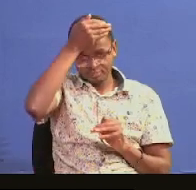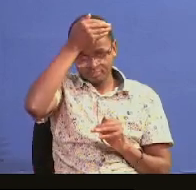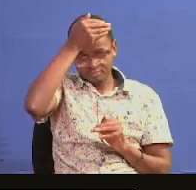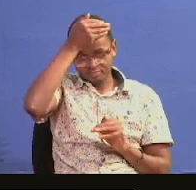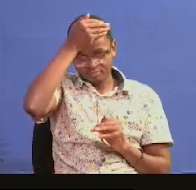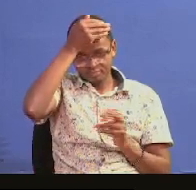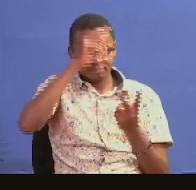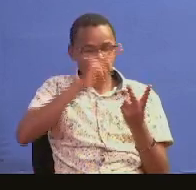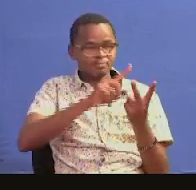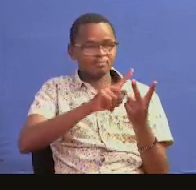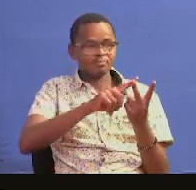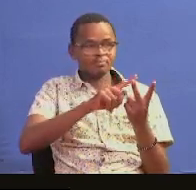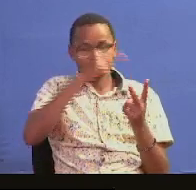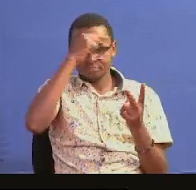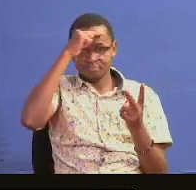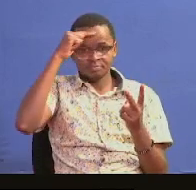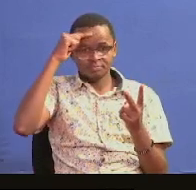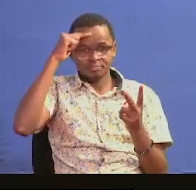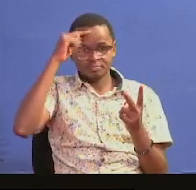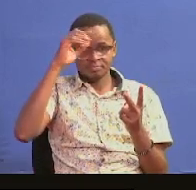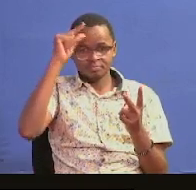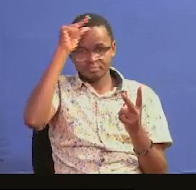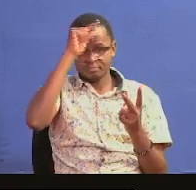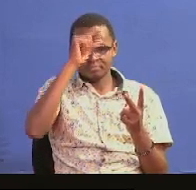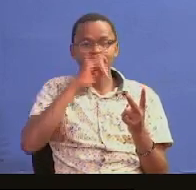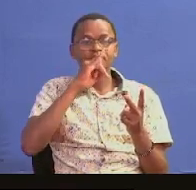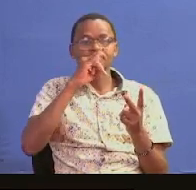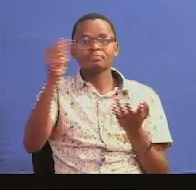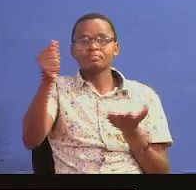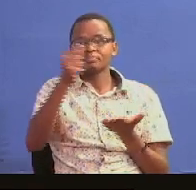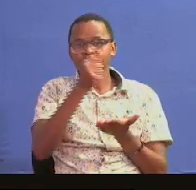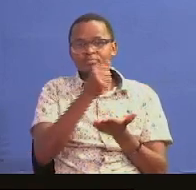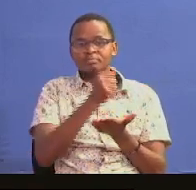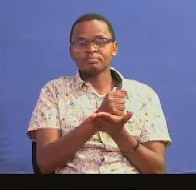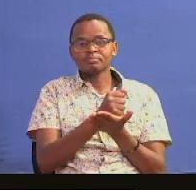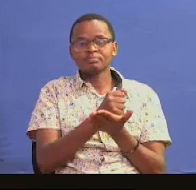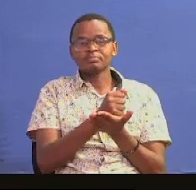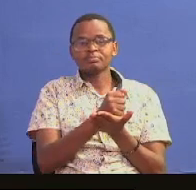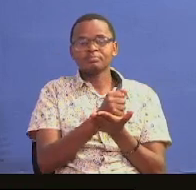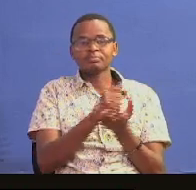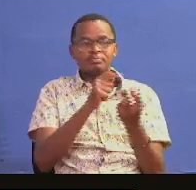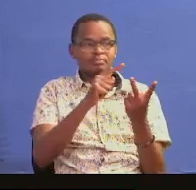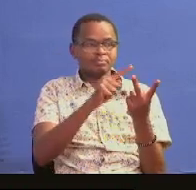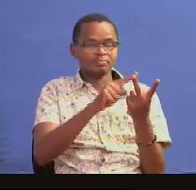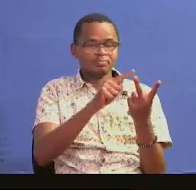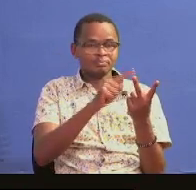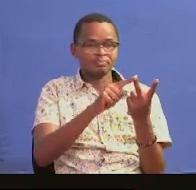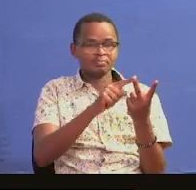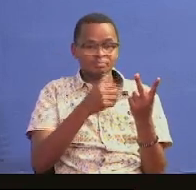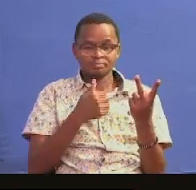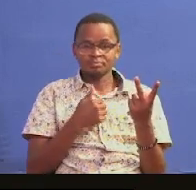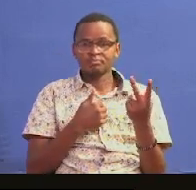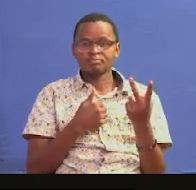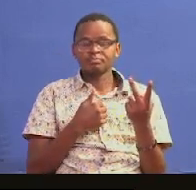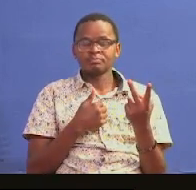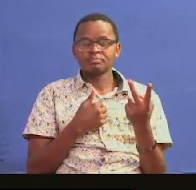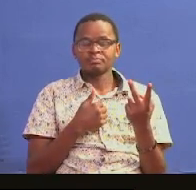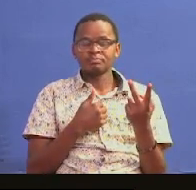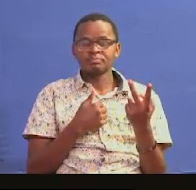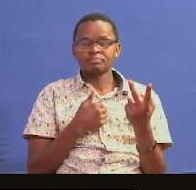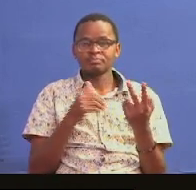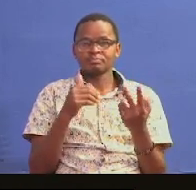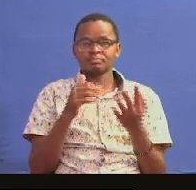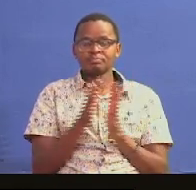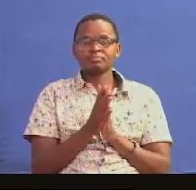nurses. That is number one, because of the government is no longer employing. The other challenges we have